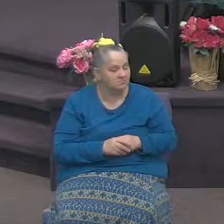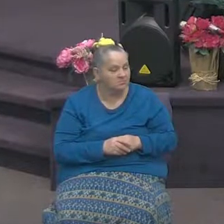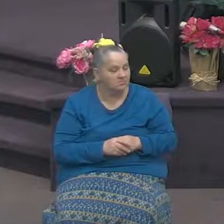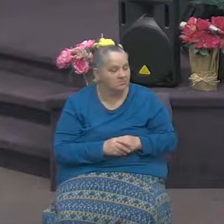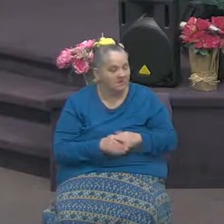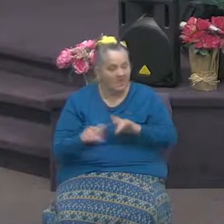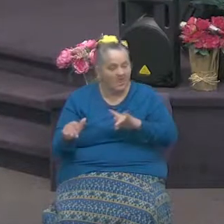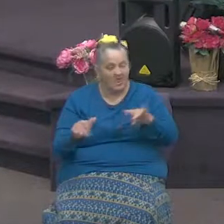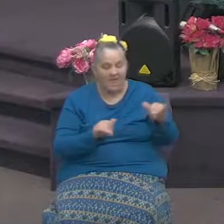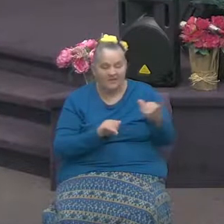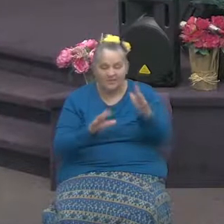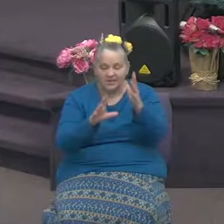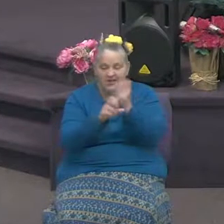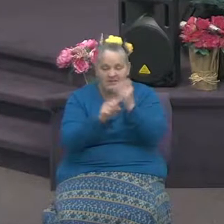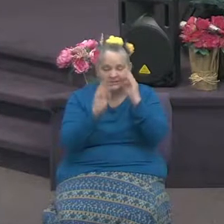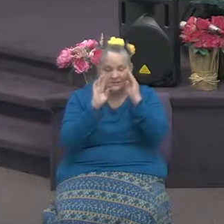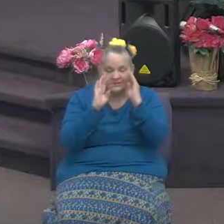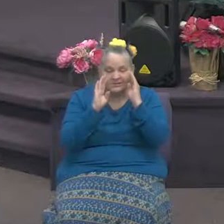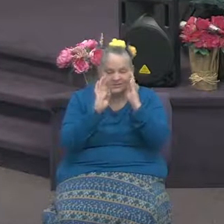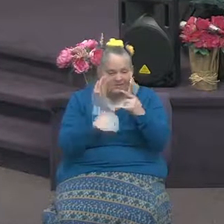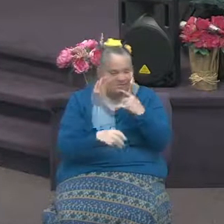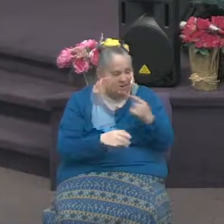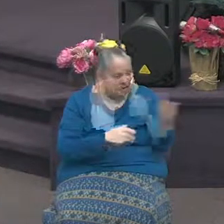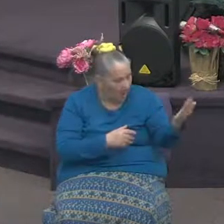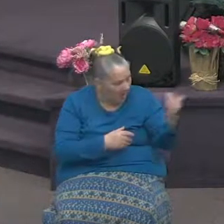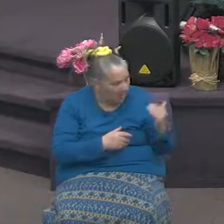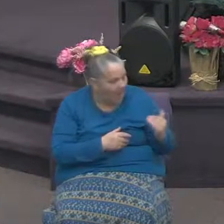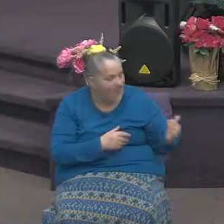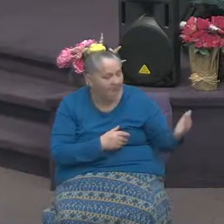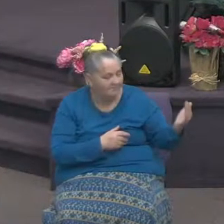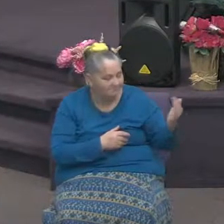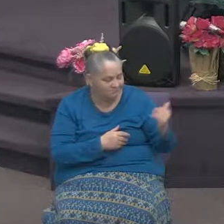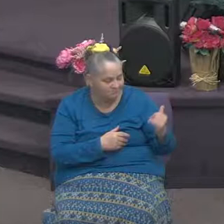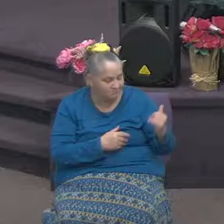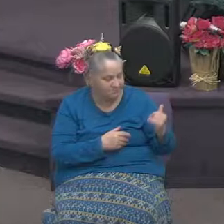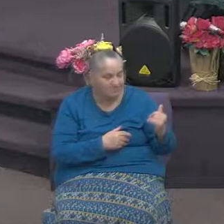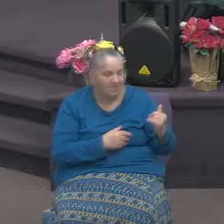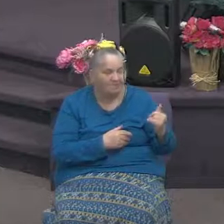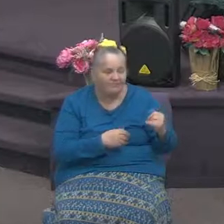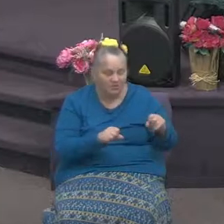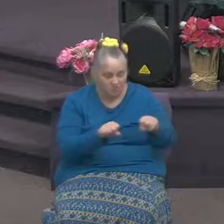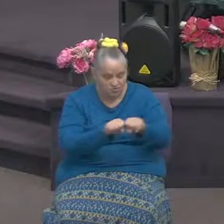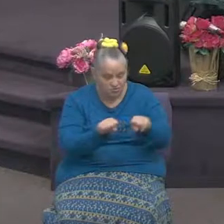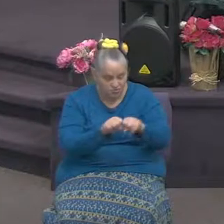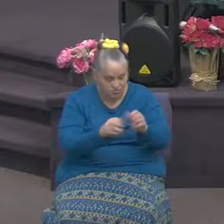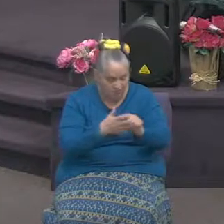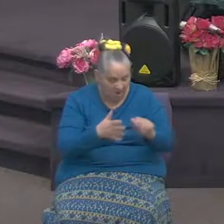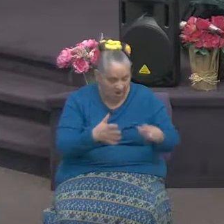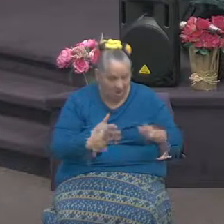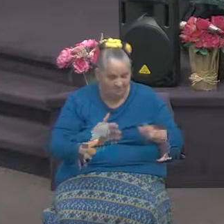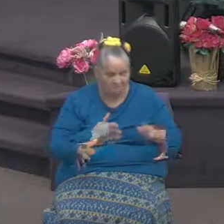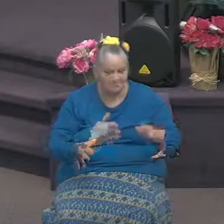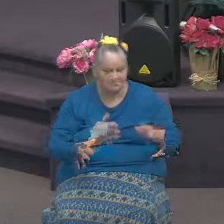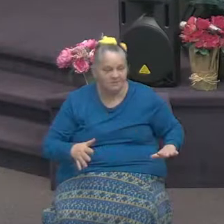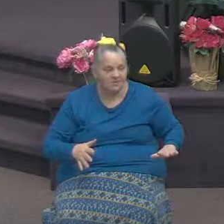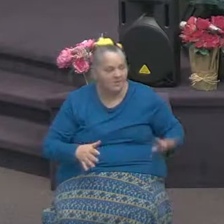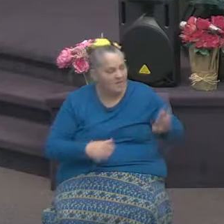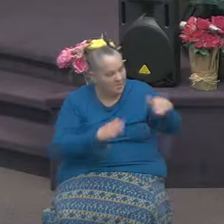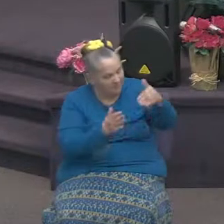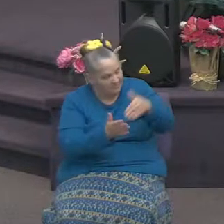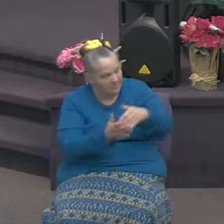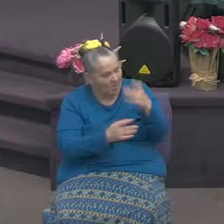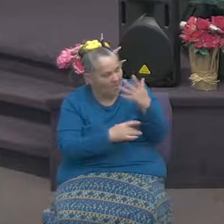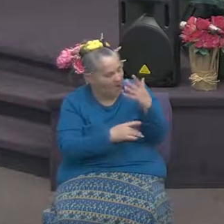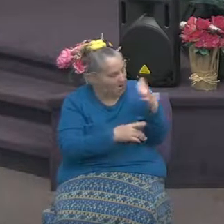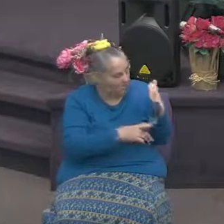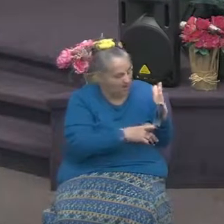And as he gets your attention, he says, come, but take off your shoes. even in the midst of his